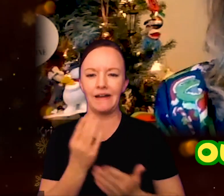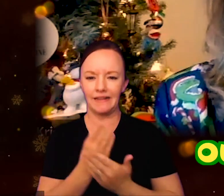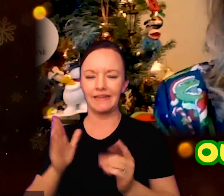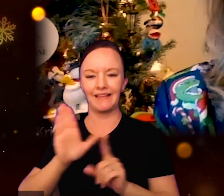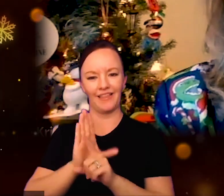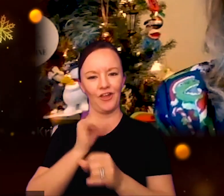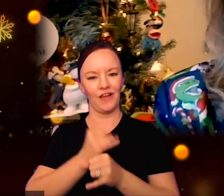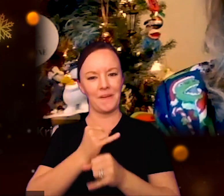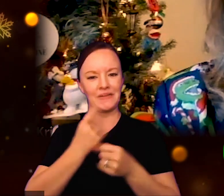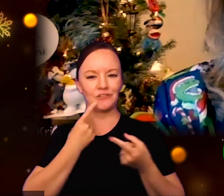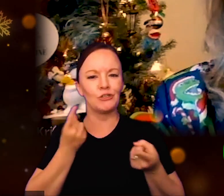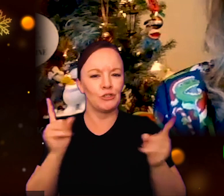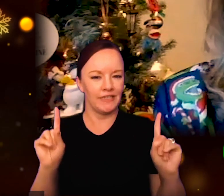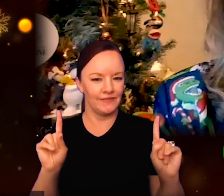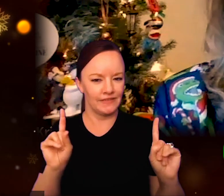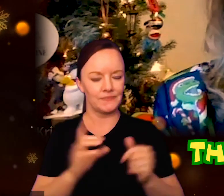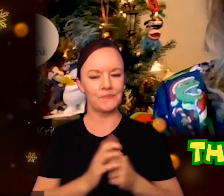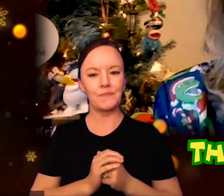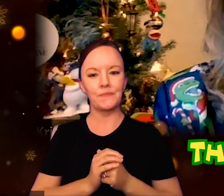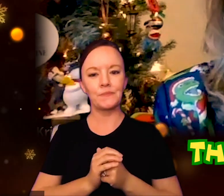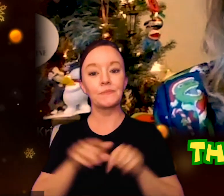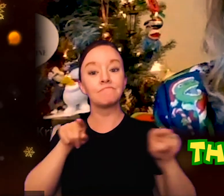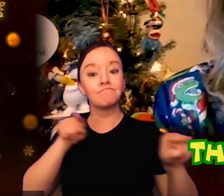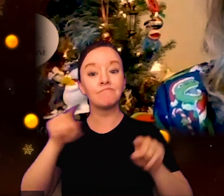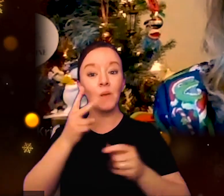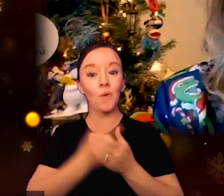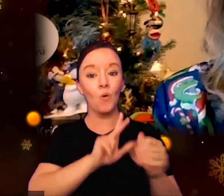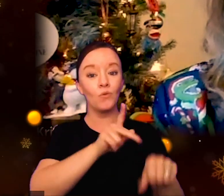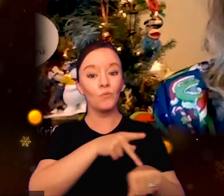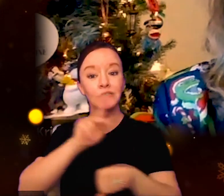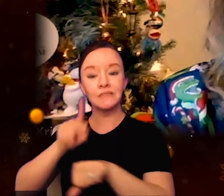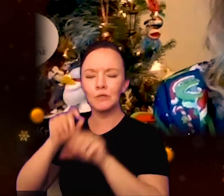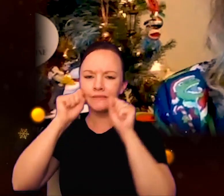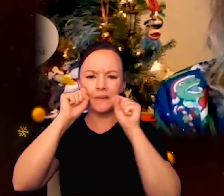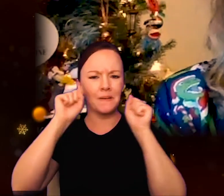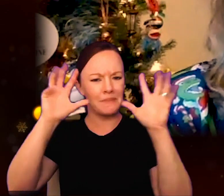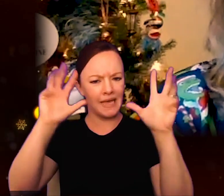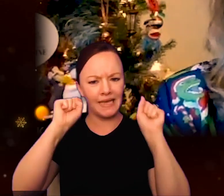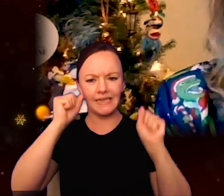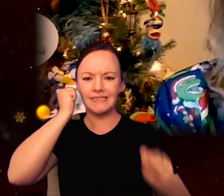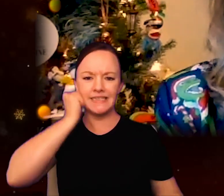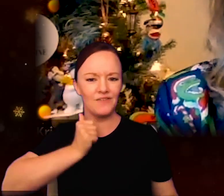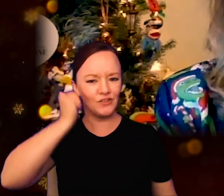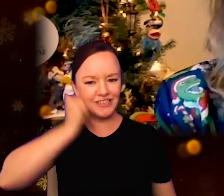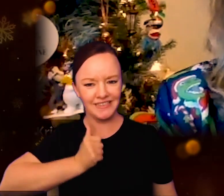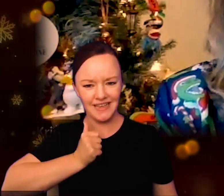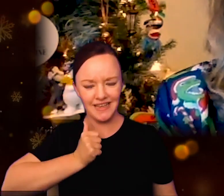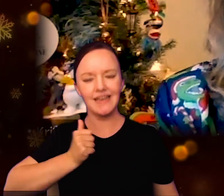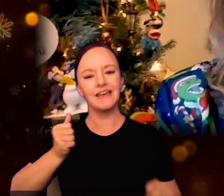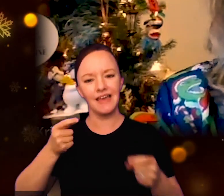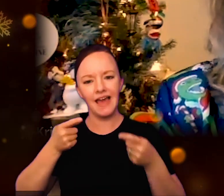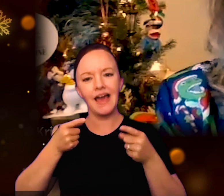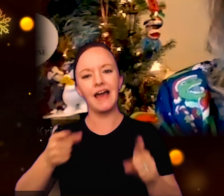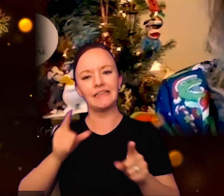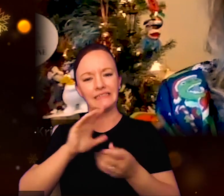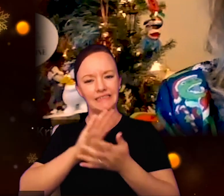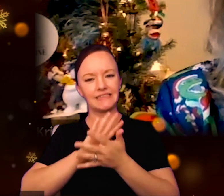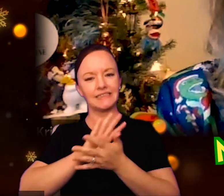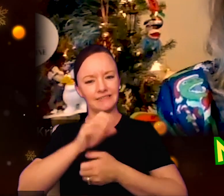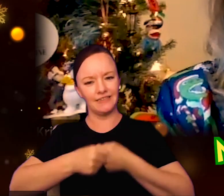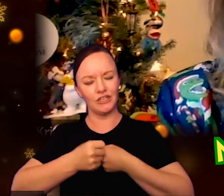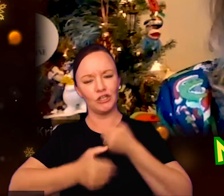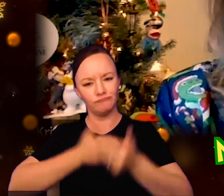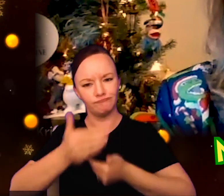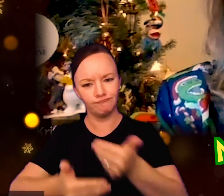one specific thing that their campus has done that really stood out. They have been amazed daily as they continue